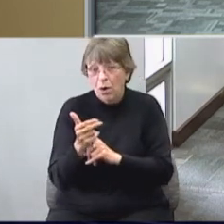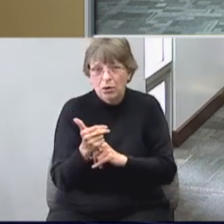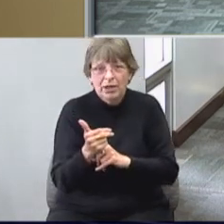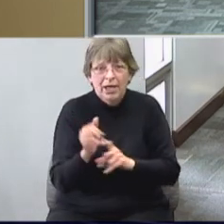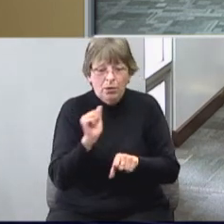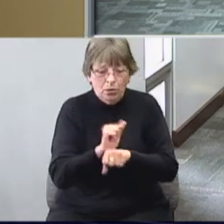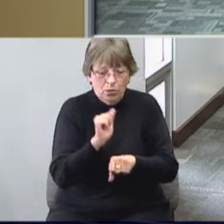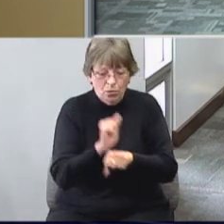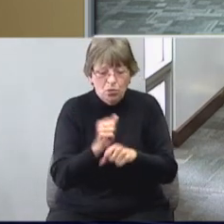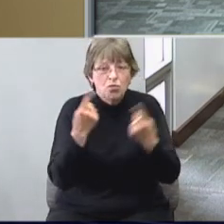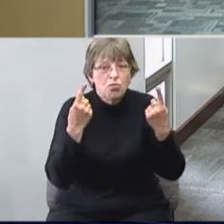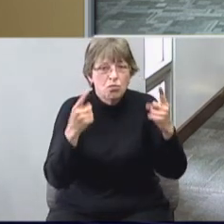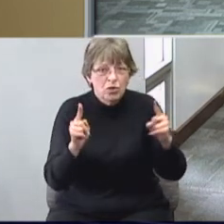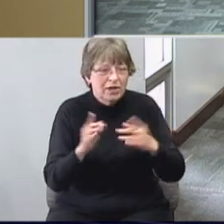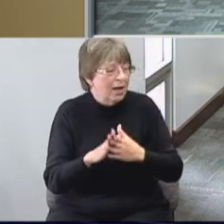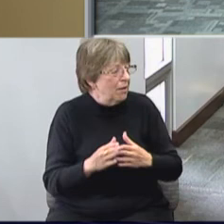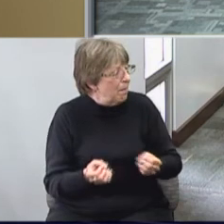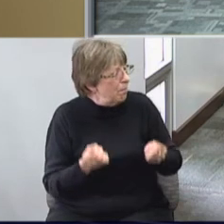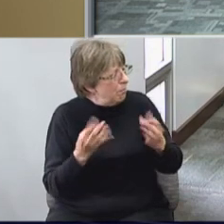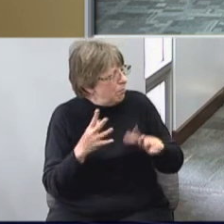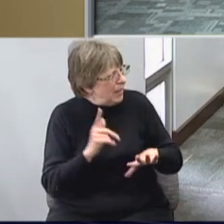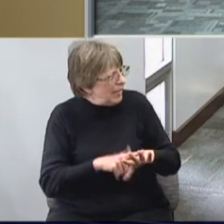gone multiple times to